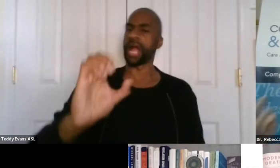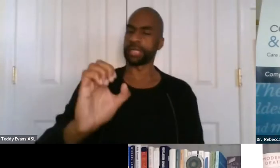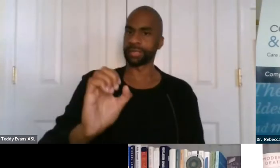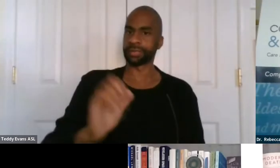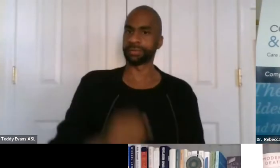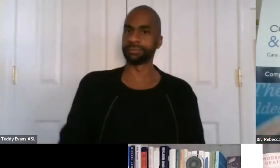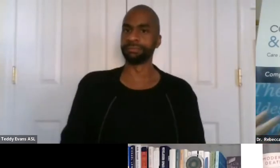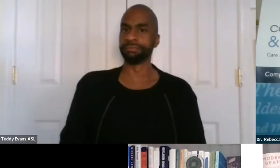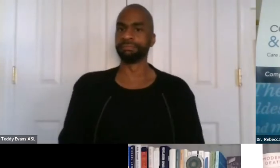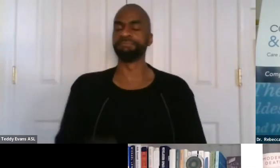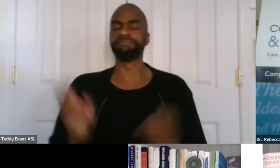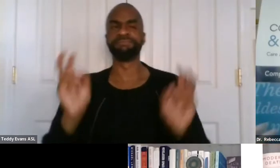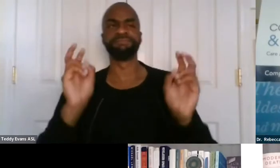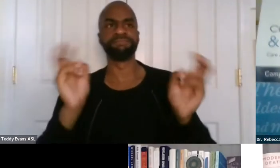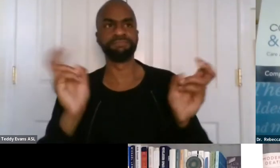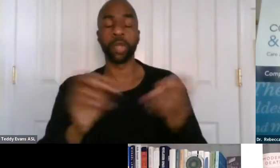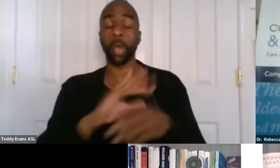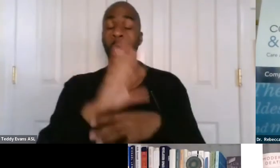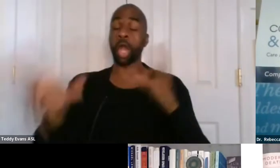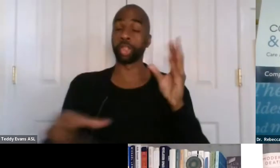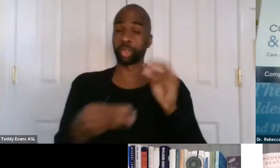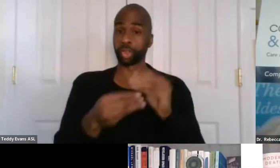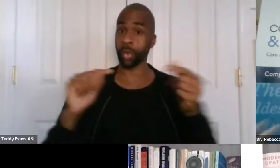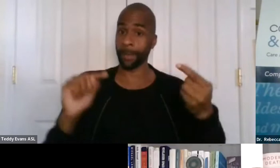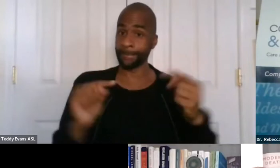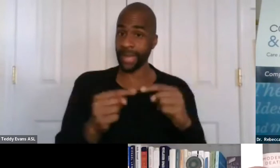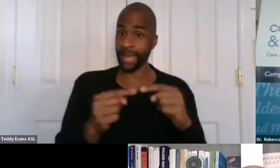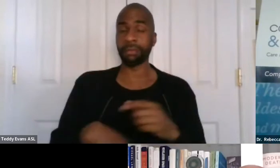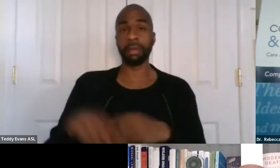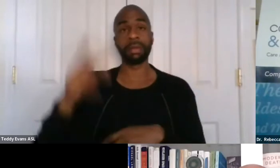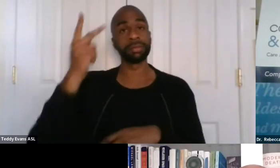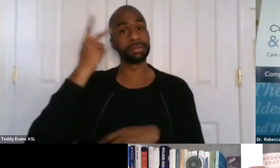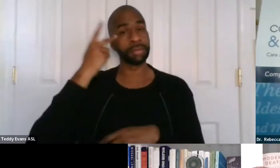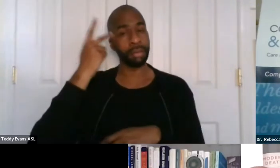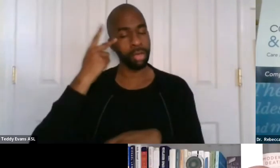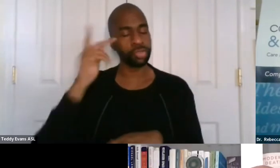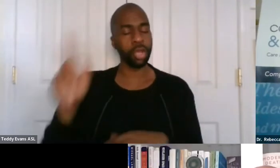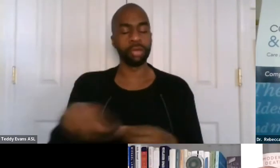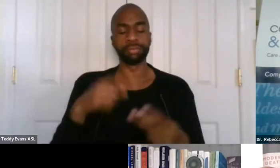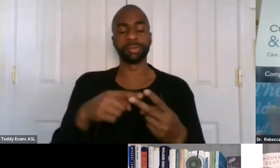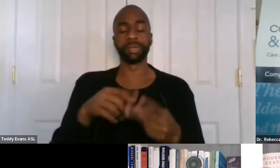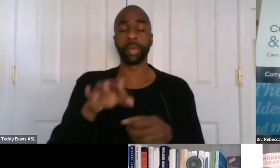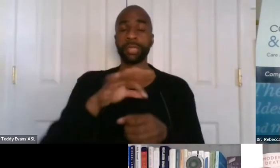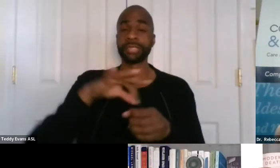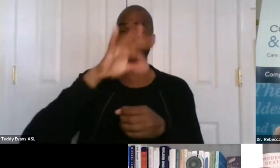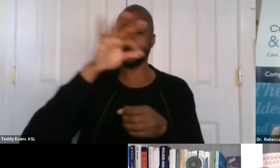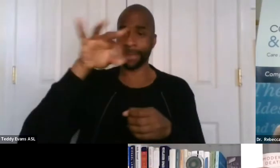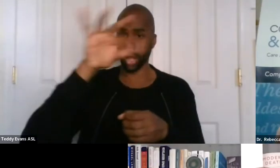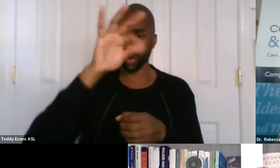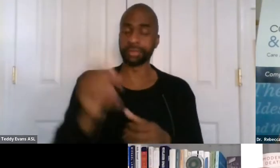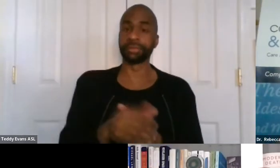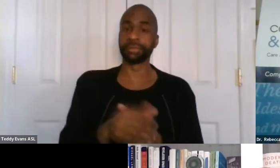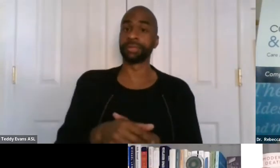the psychological, the emotional, the spiritual, interpersonal suffering. And that she